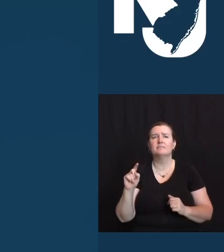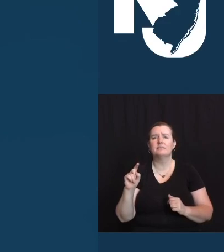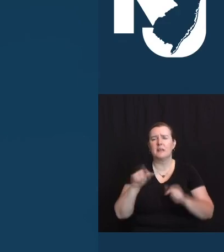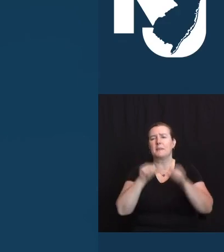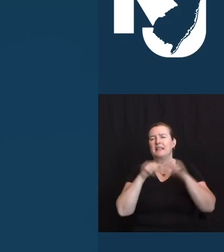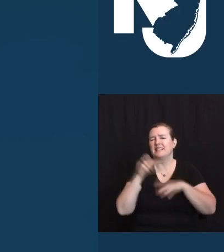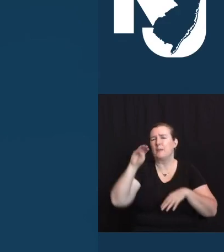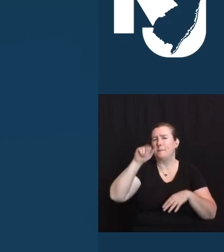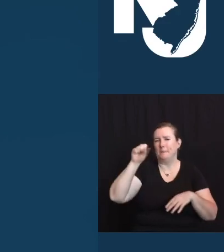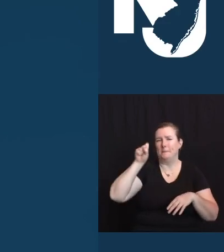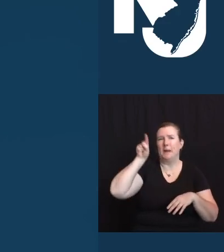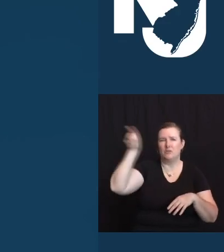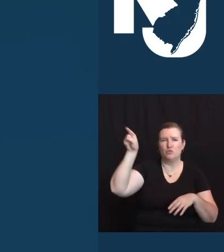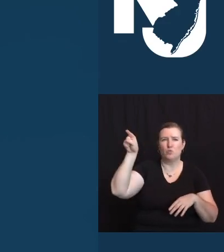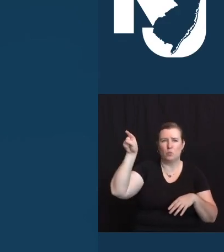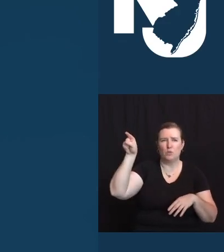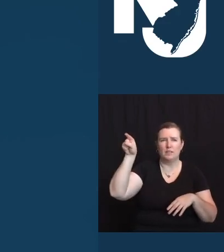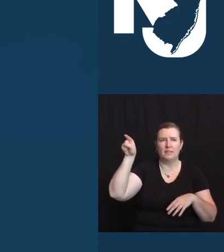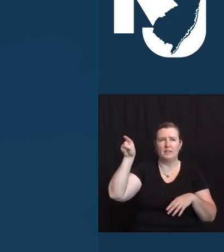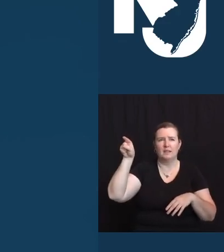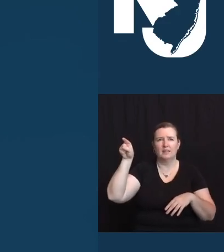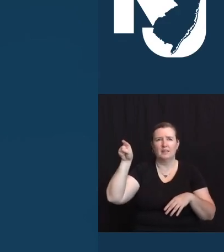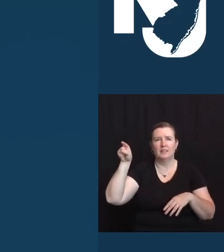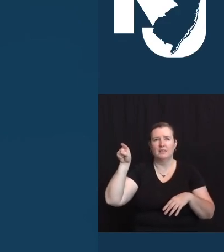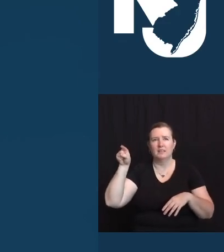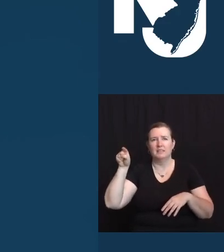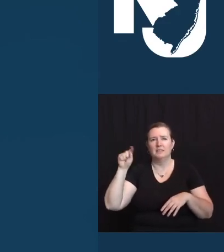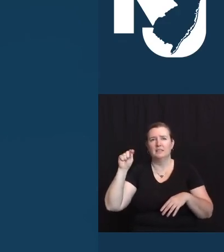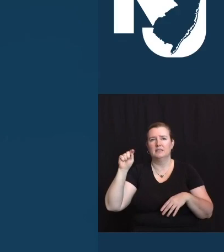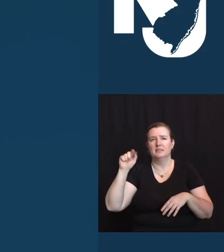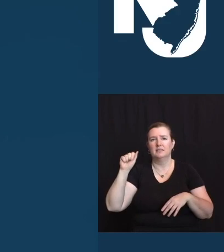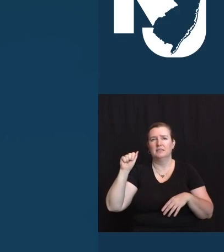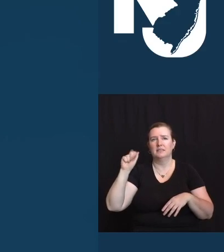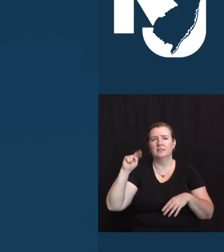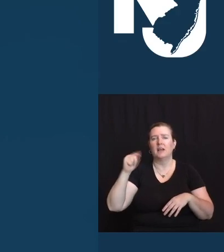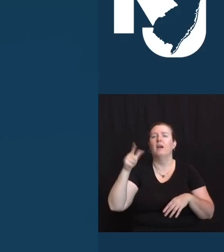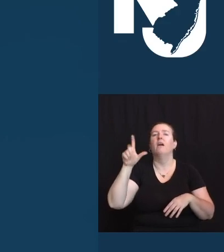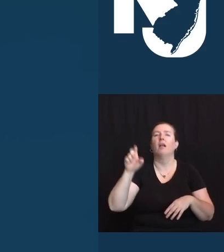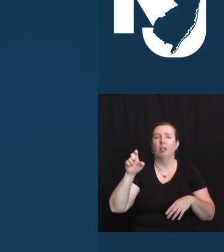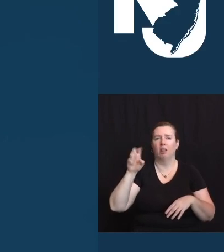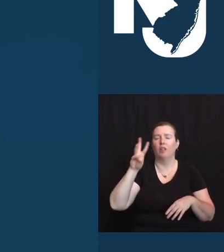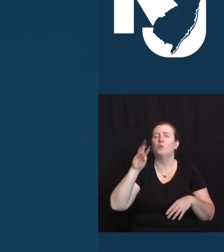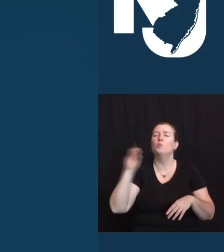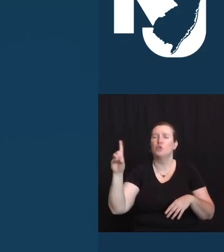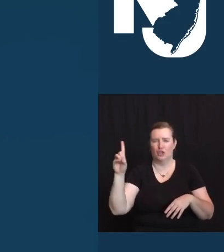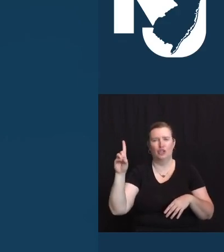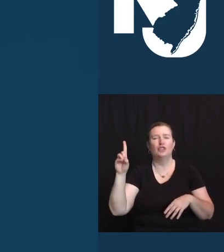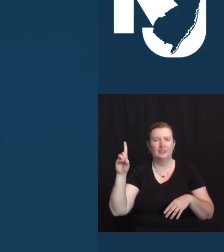Stephen literally on his way, I guess, to get a drink or something, literally tripped